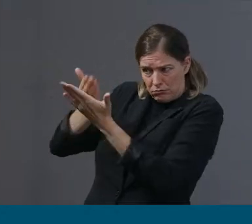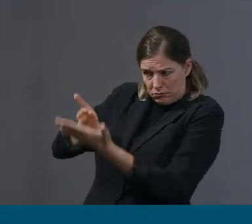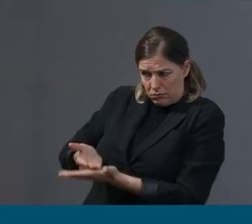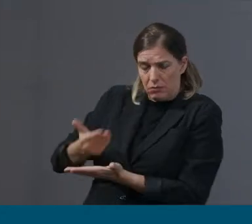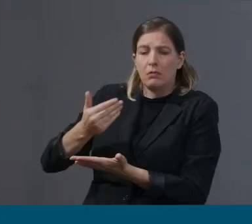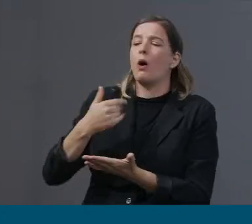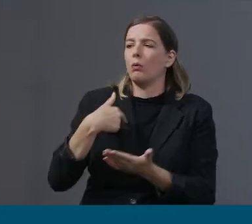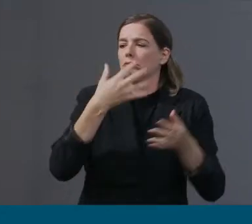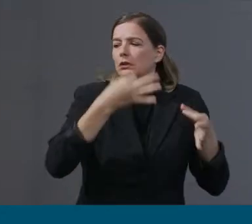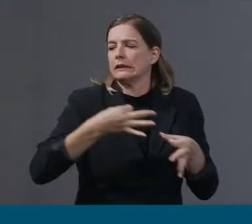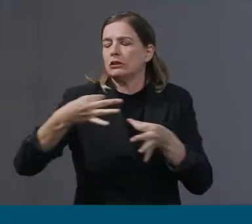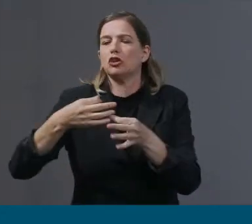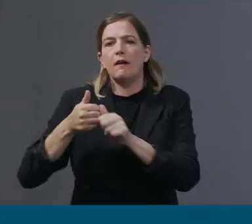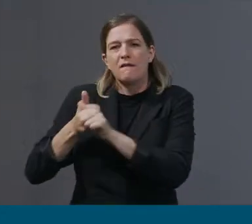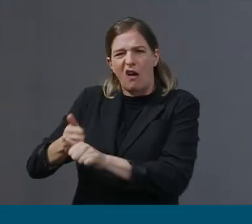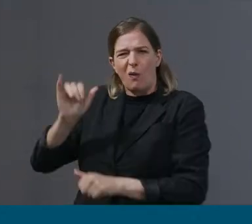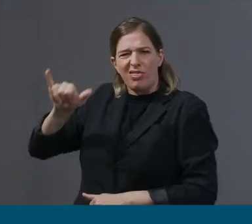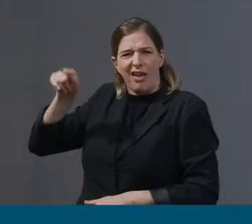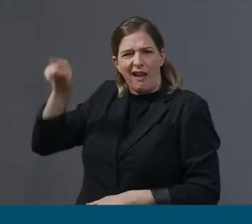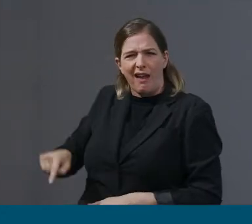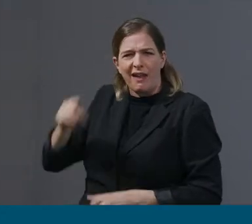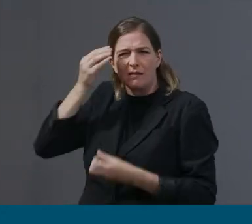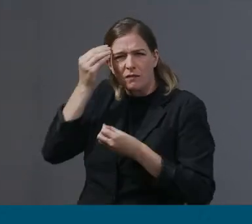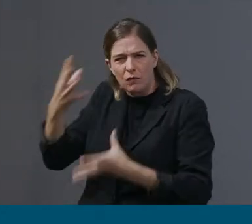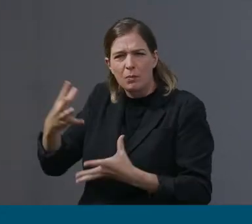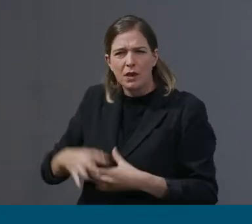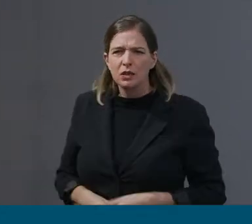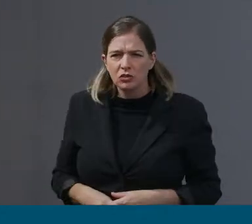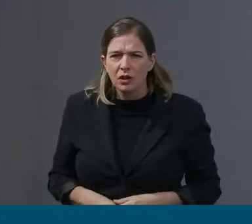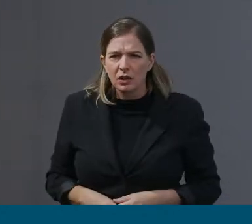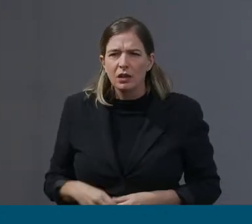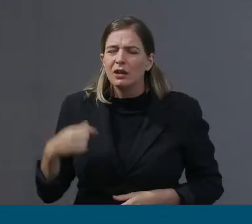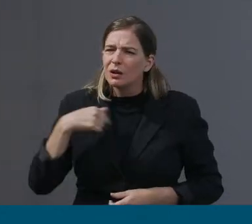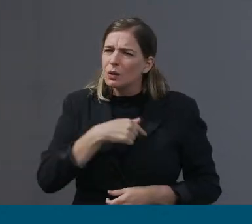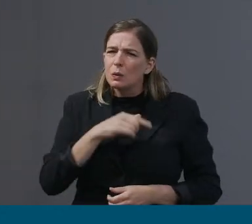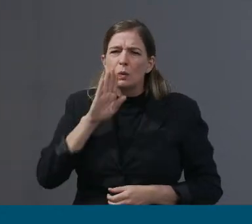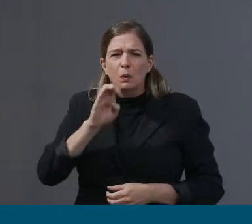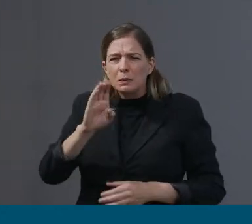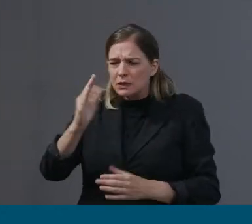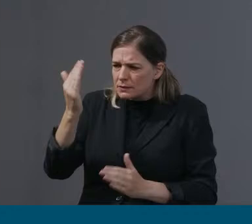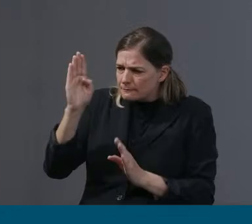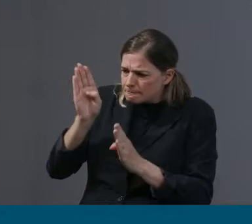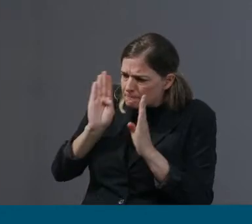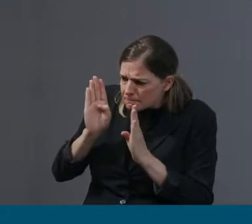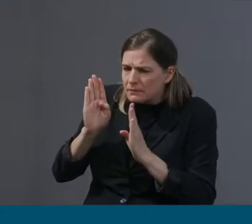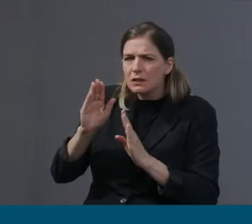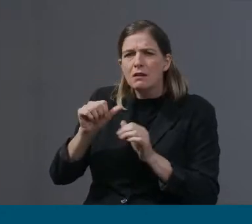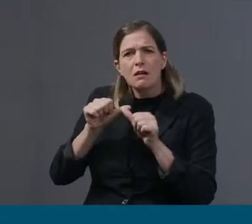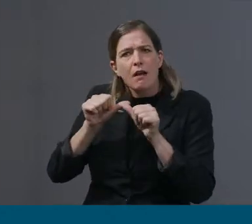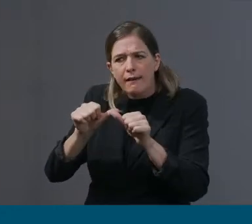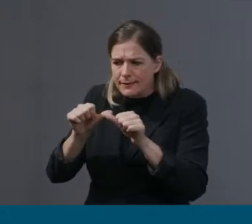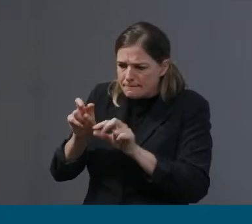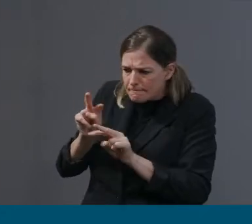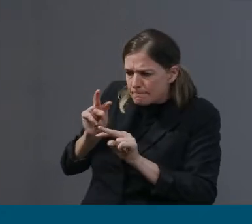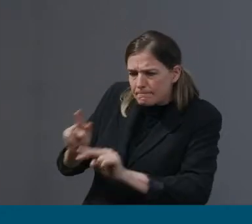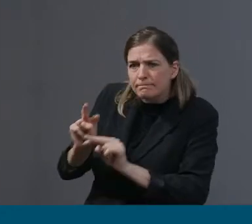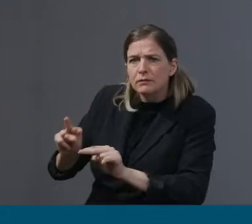would be that we will be vigilant constantly as this virus is